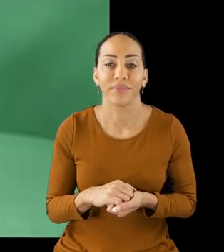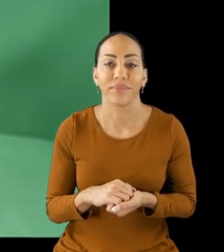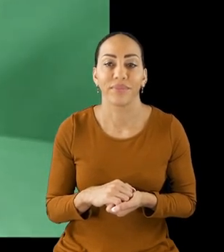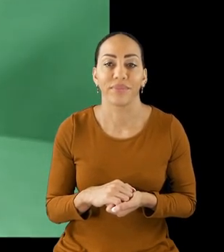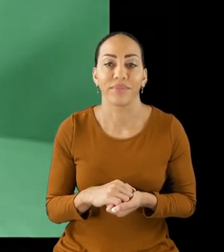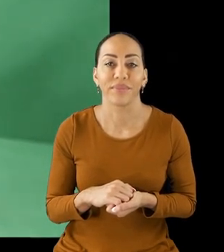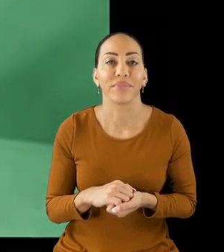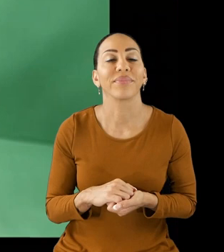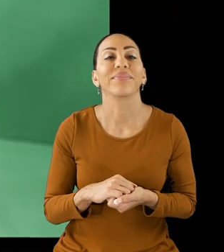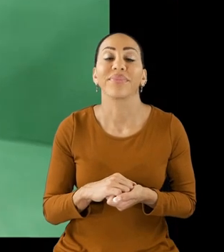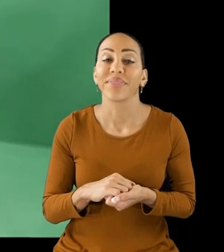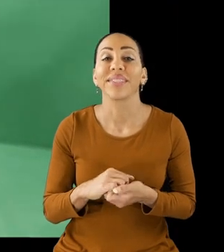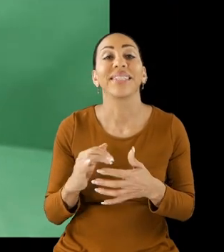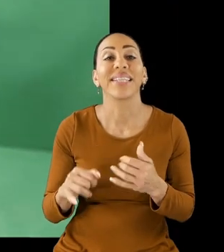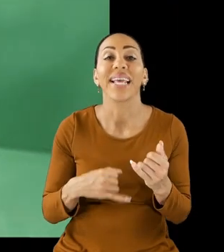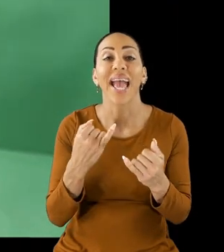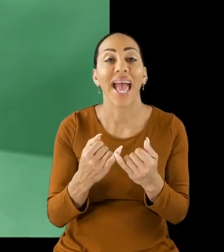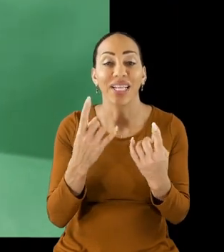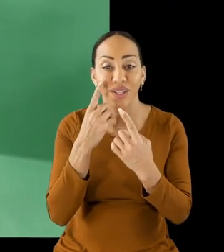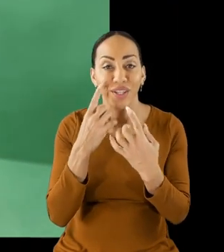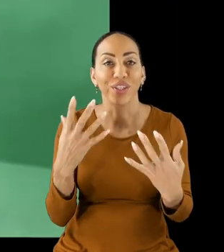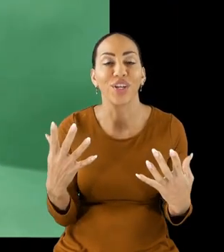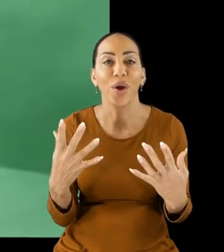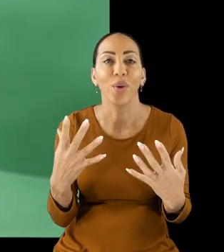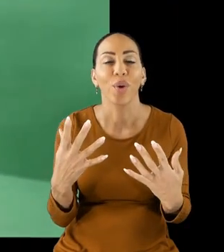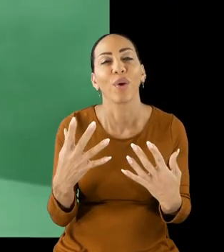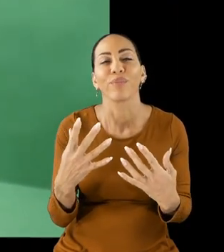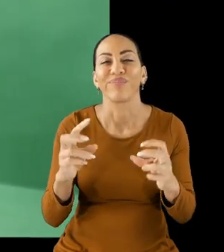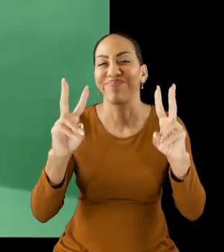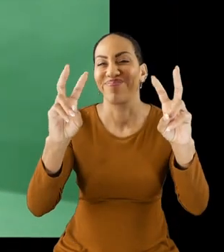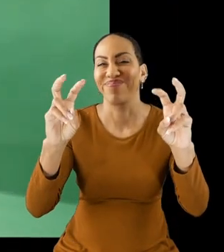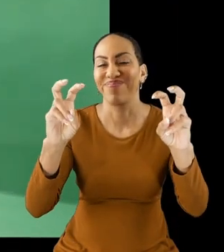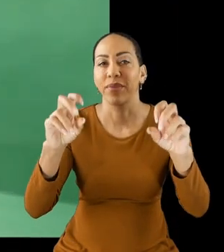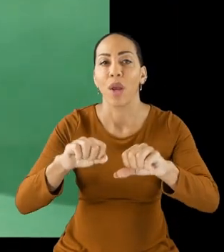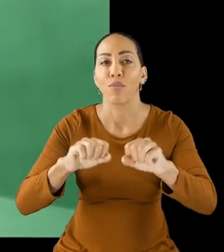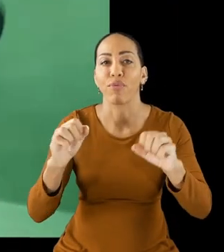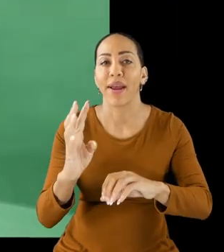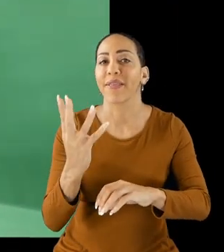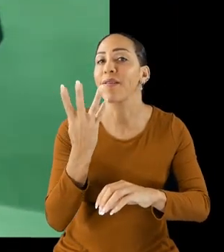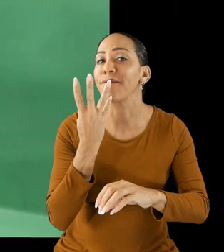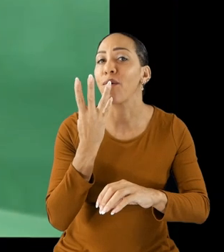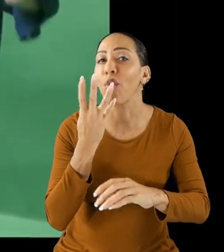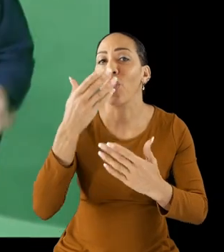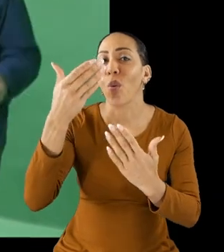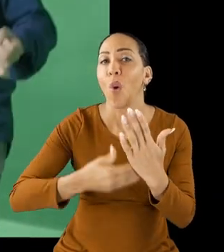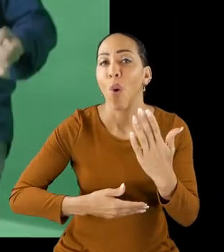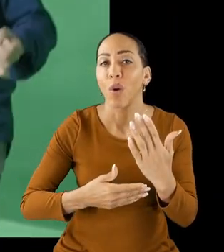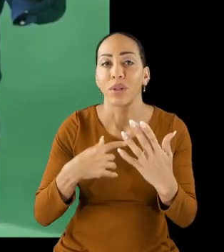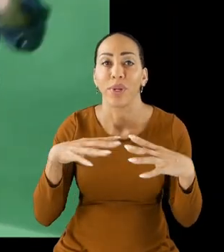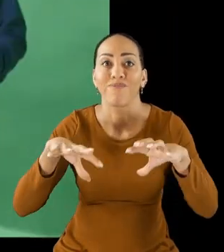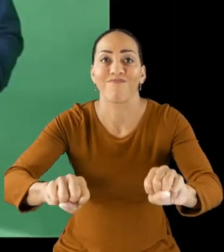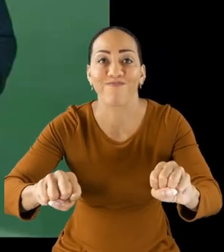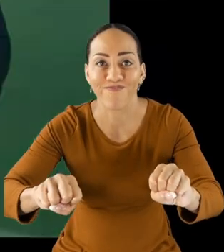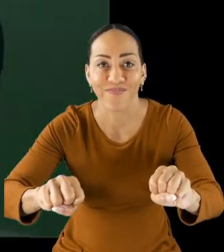people. At the end of the show, we break the fourth wall to come into the room of the audience member and hold their hands. This normally absolutely terrifies